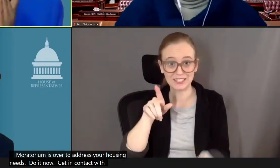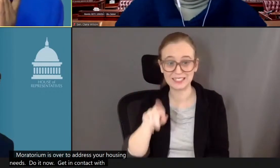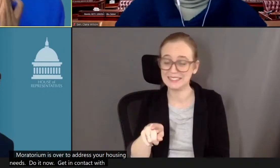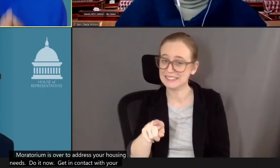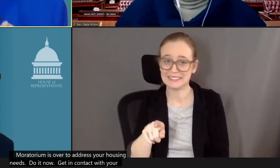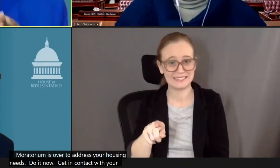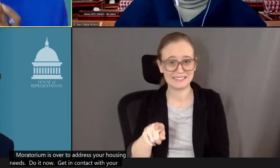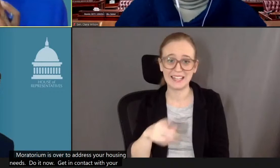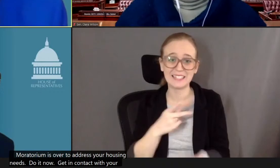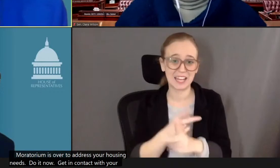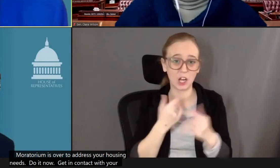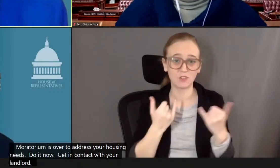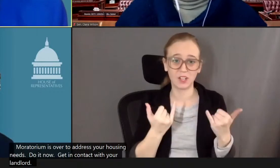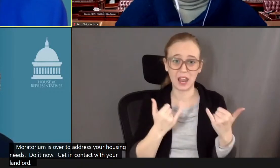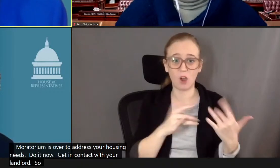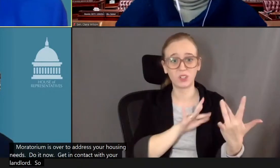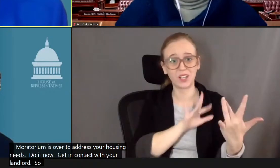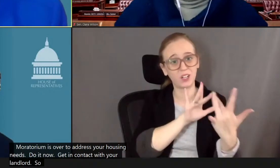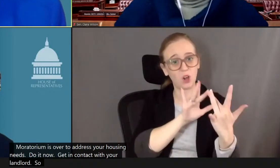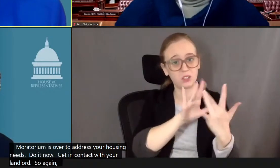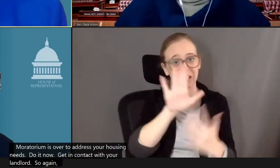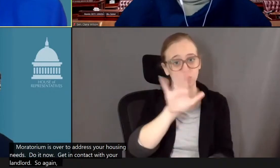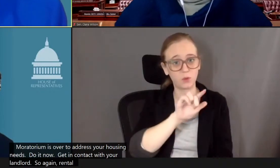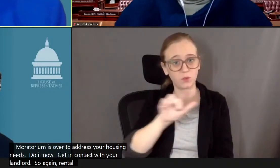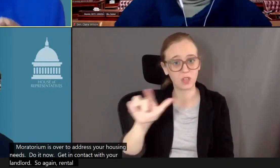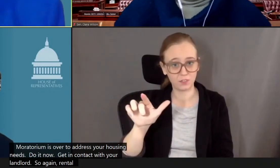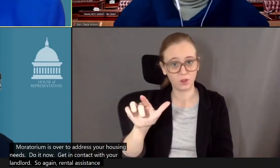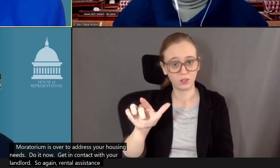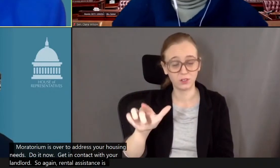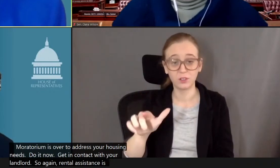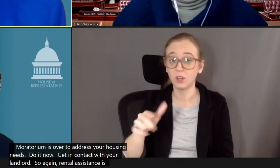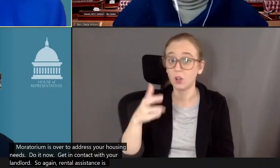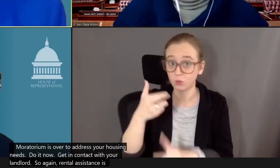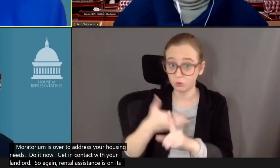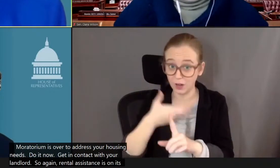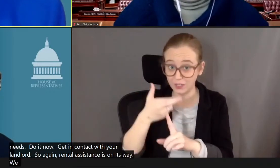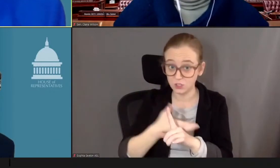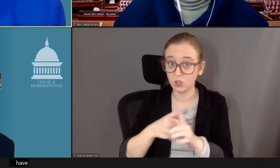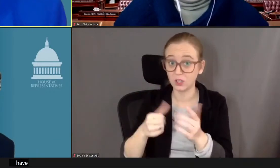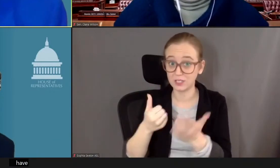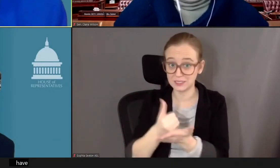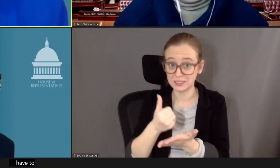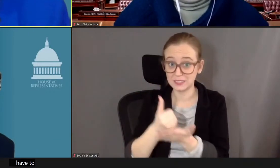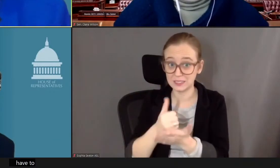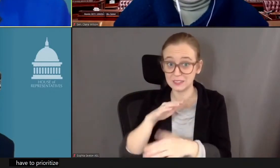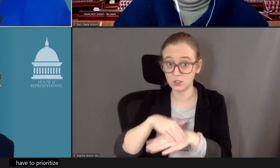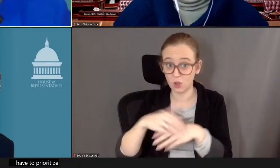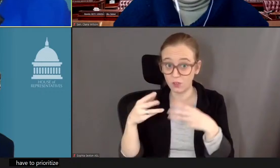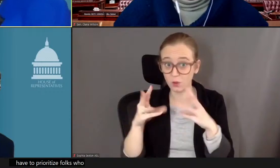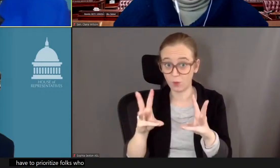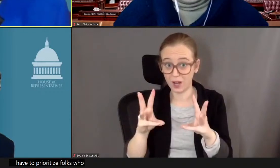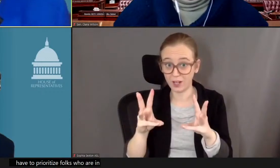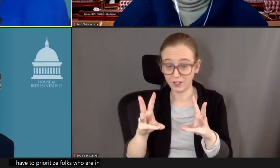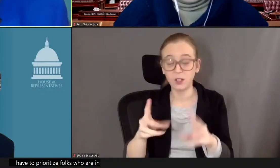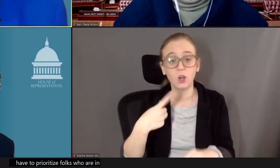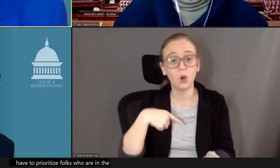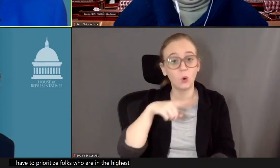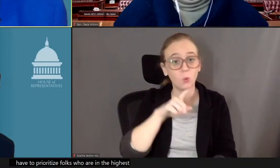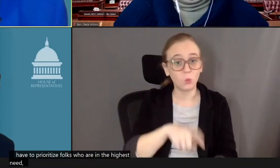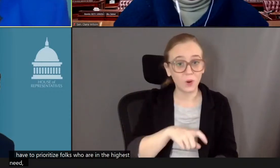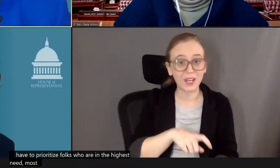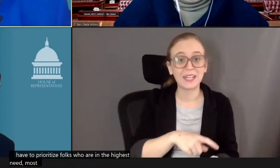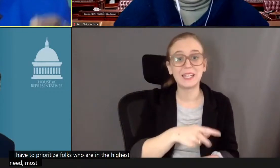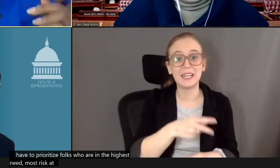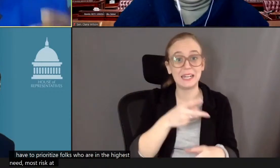So again, rental assistance is on its way. We have to prioritize folks who are in the highest need, most risk at losing their